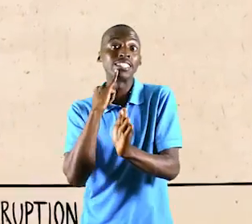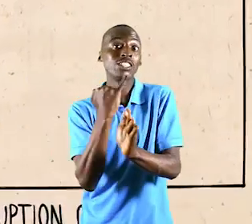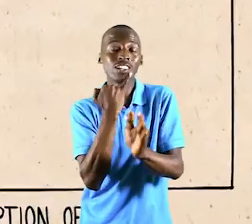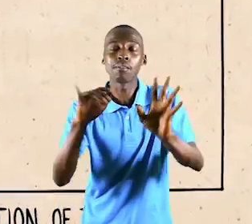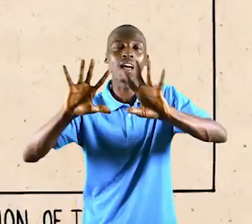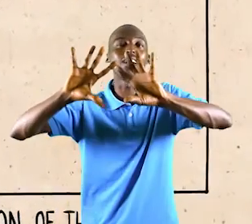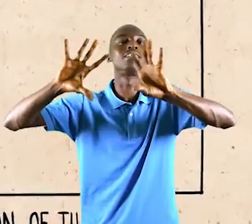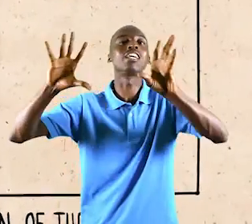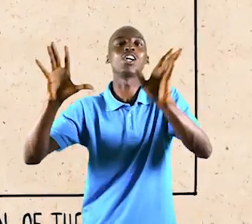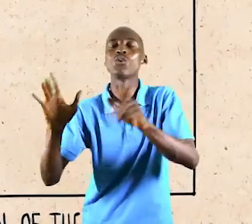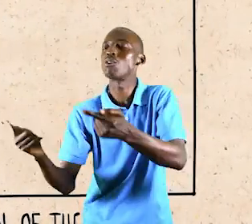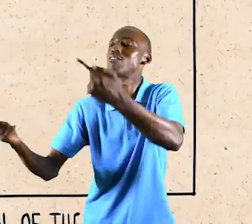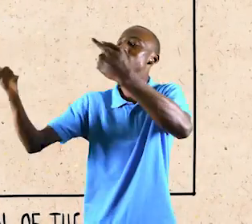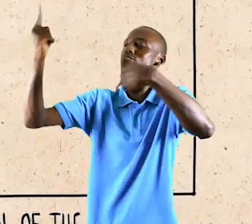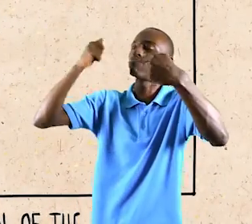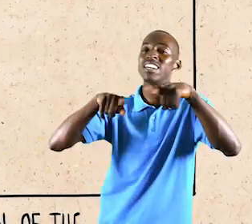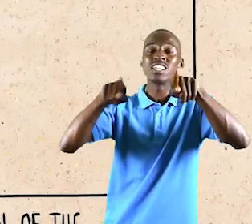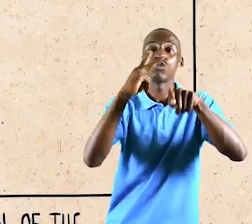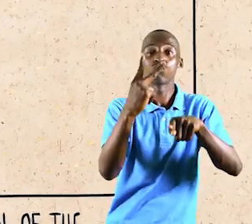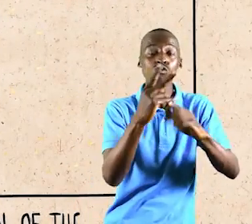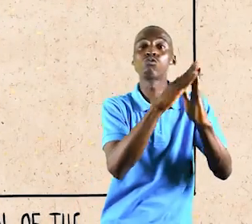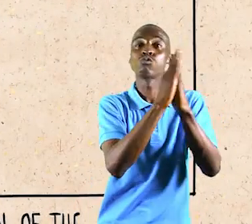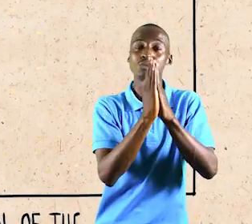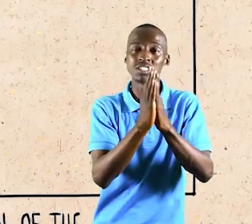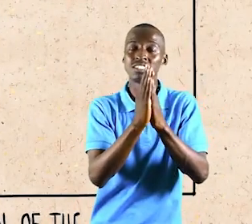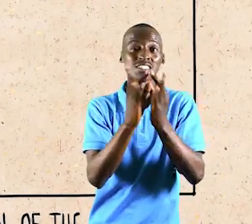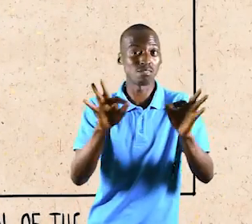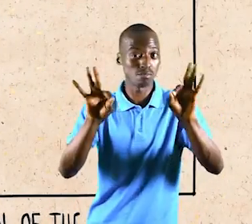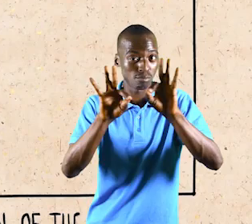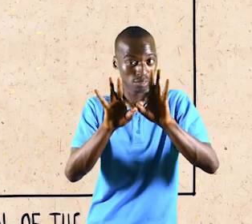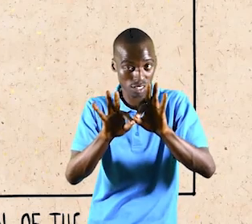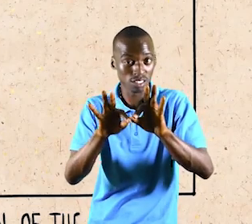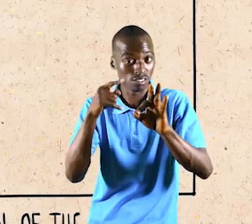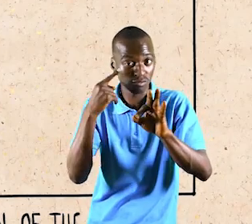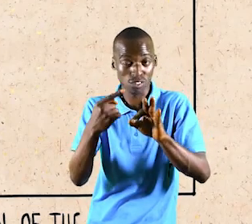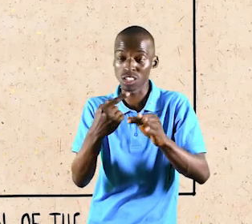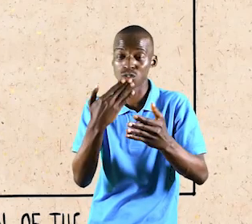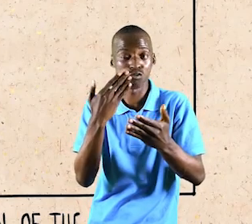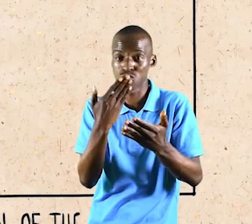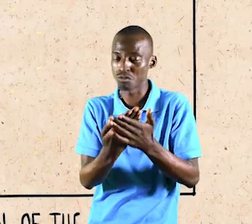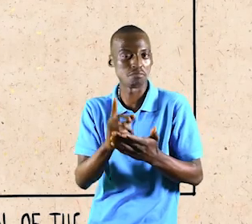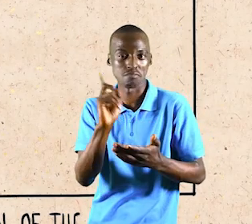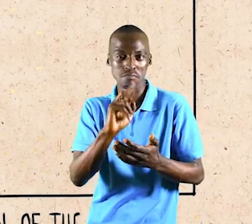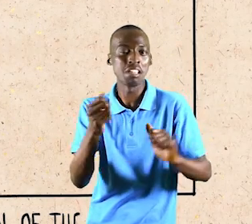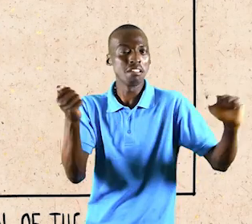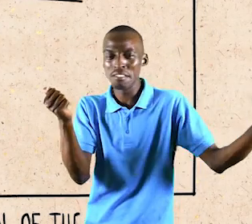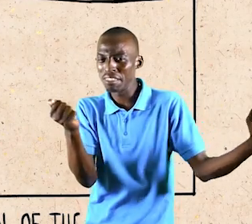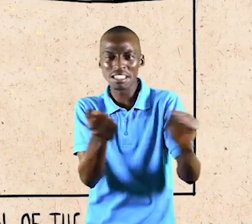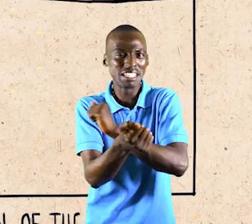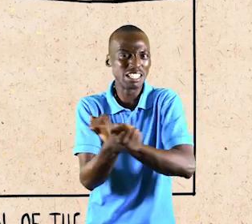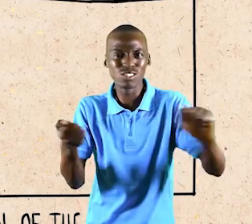a whole hitting bottom. There are two tragic stories here, and they are not for the faint of heart. They're structured by